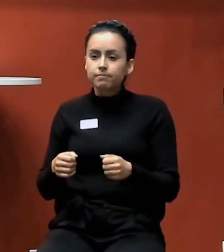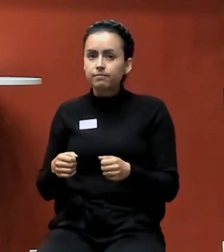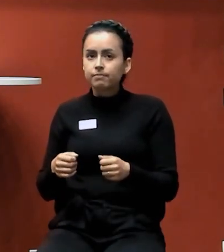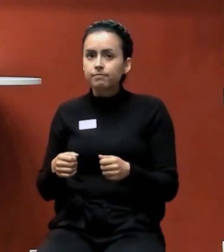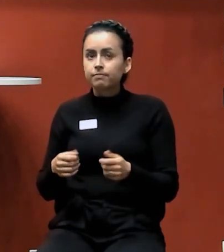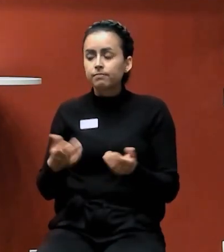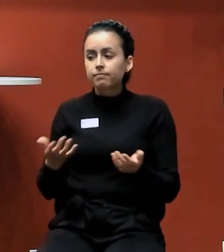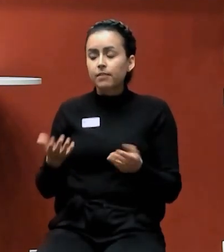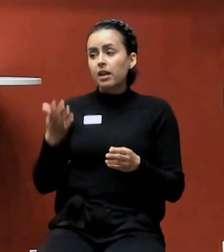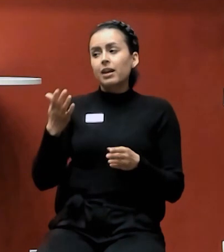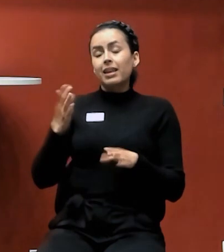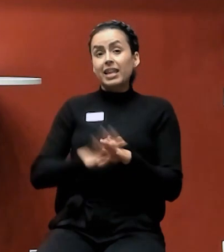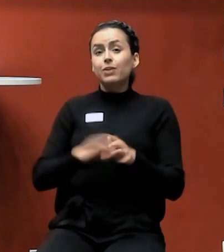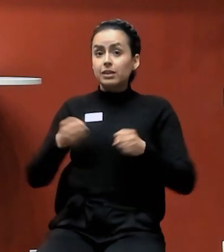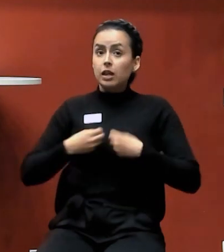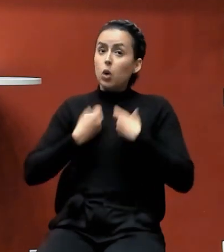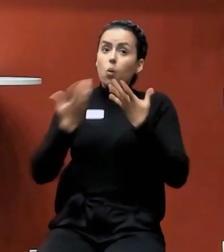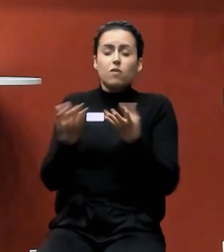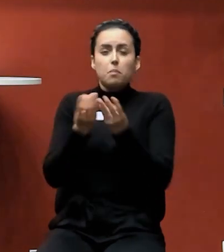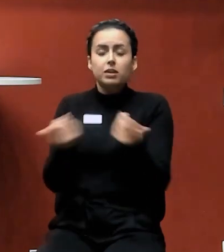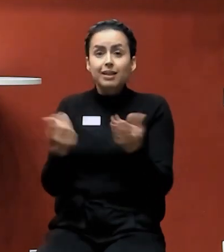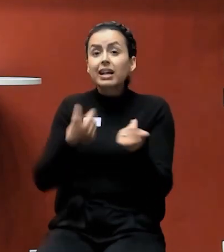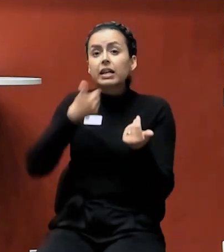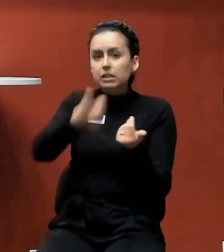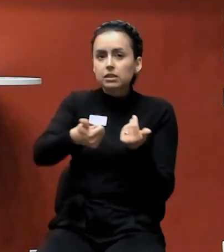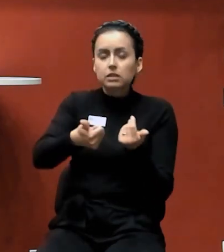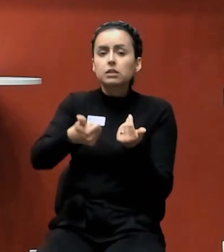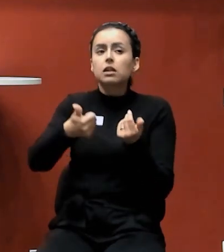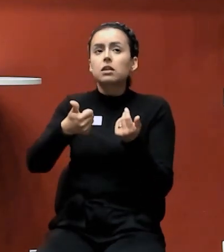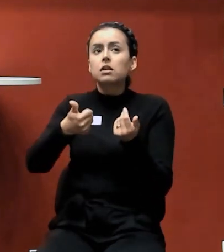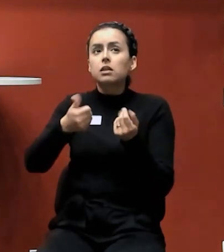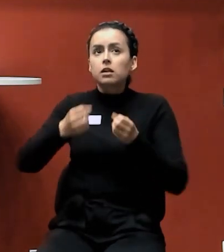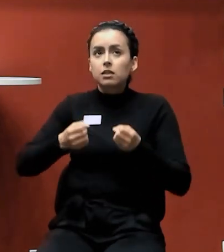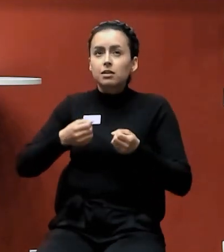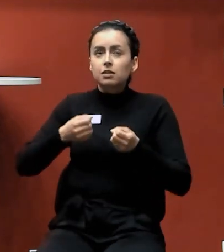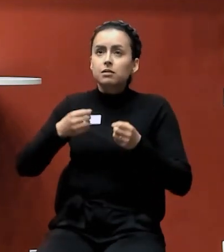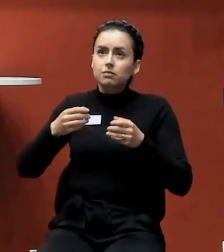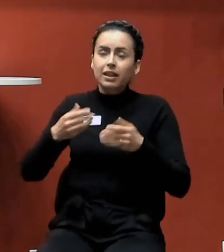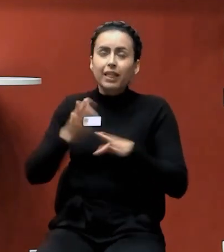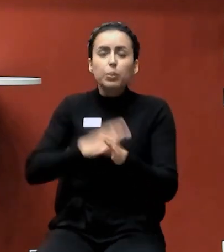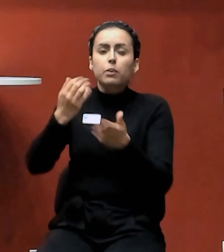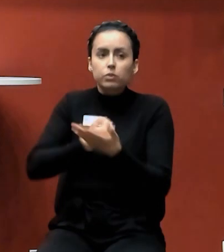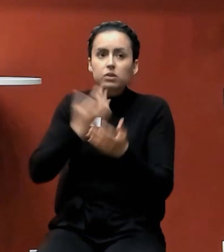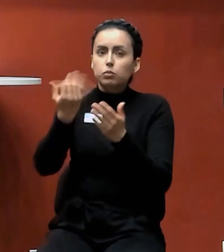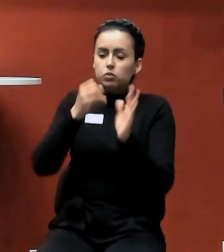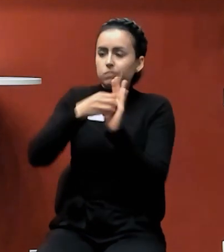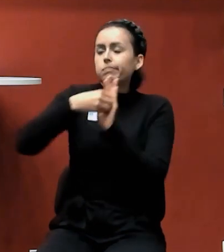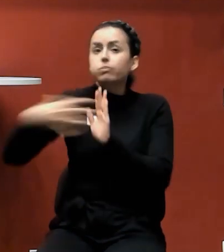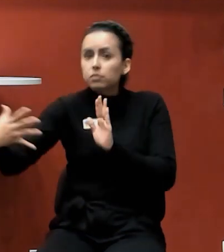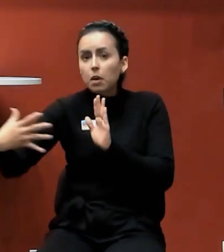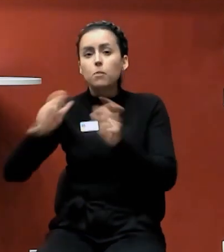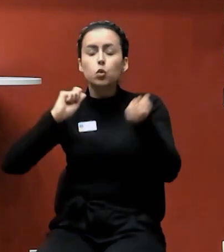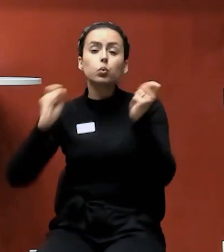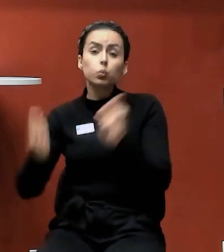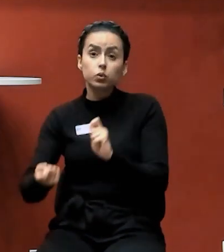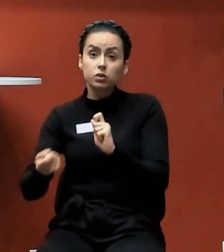the creative material itself to bring about change. So the thing that I'm going to talk about was the